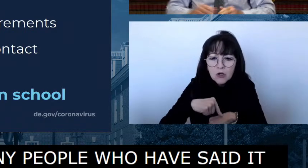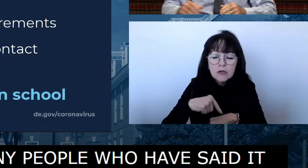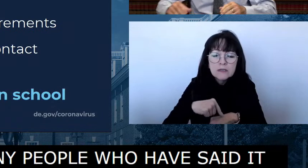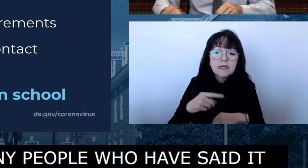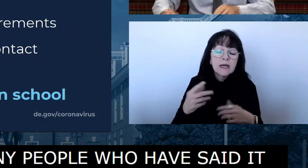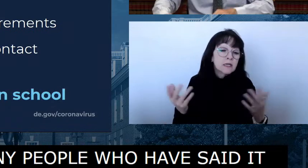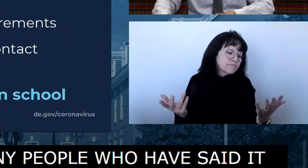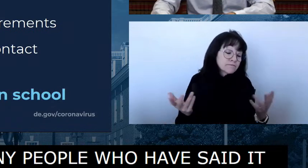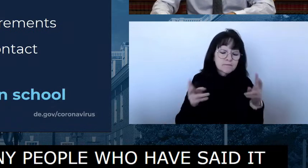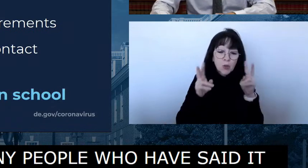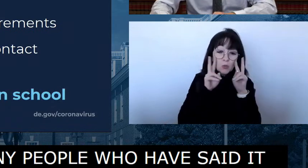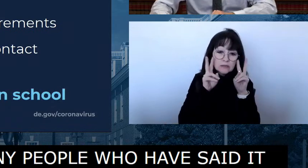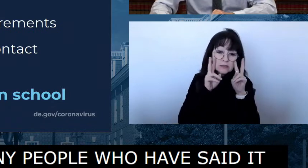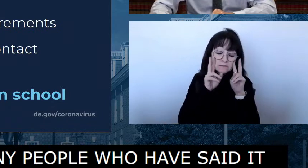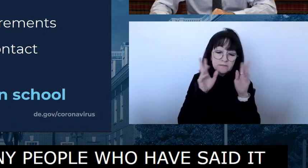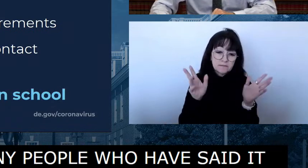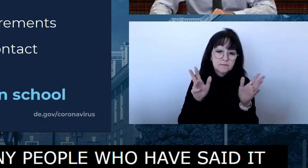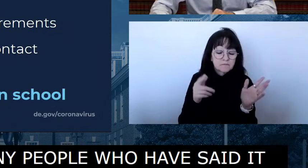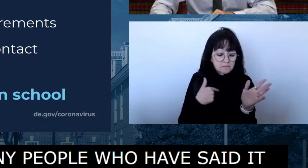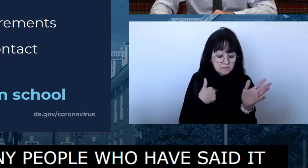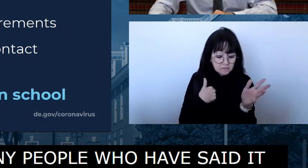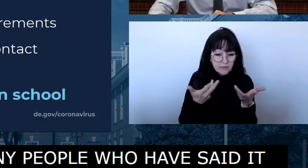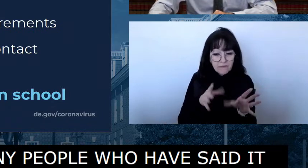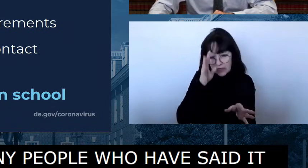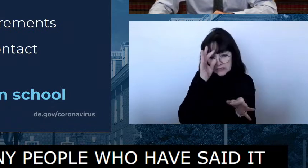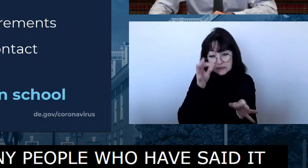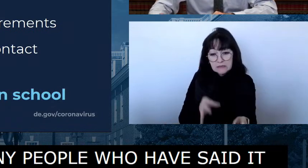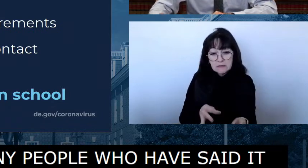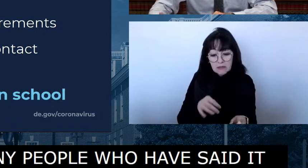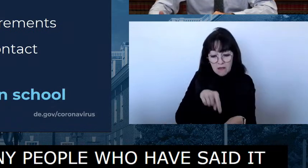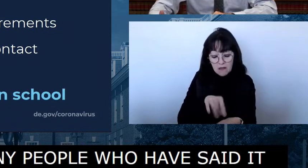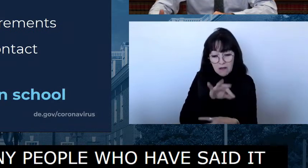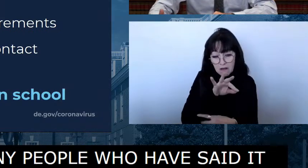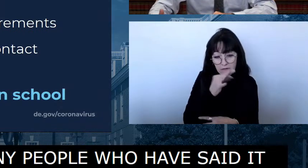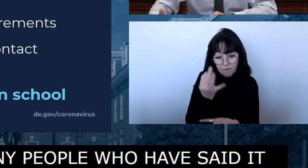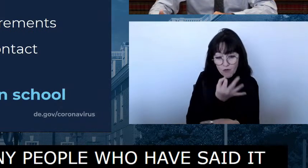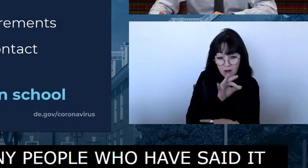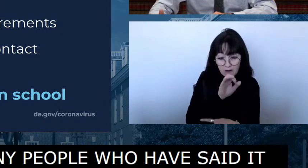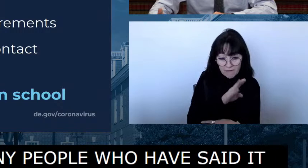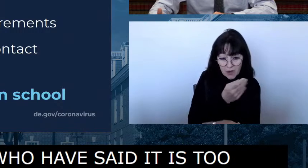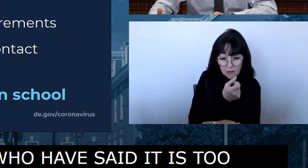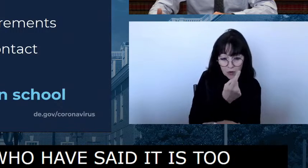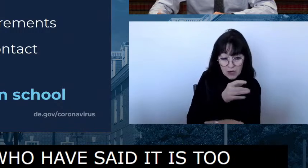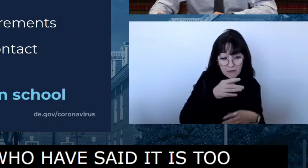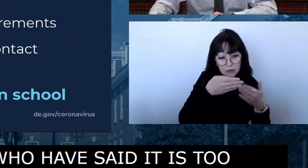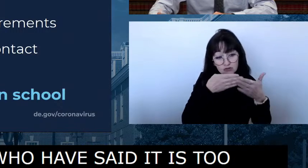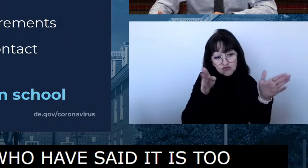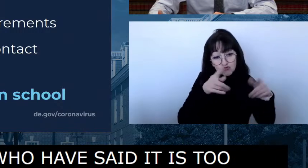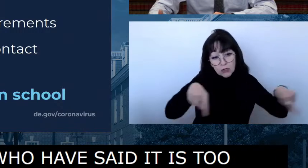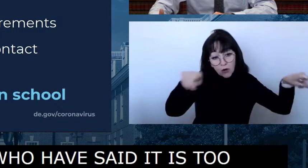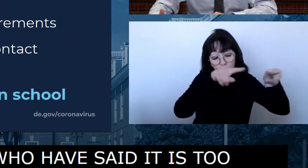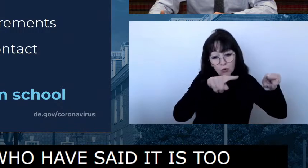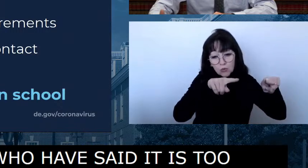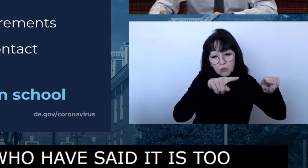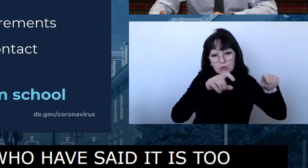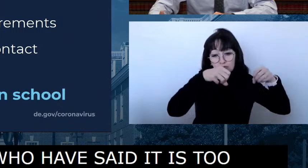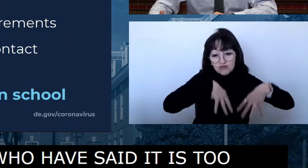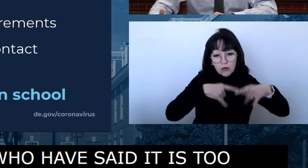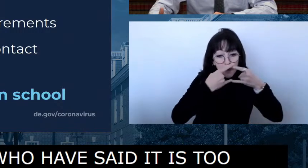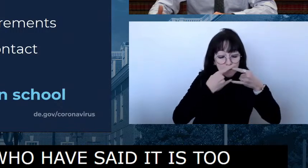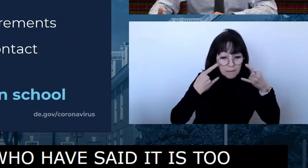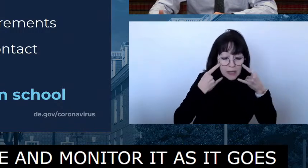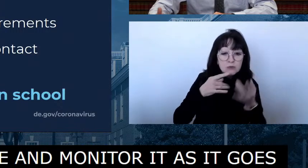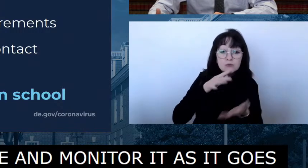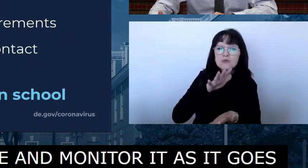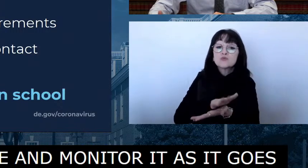see, and we'll monitor that as we go on, and we'll help our schools and school districts administrators make those